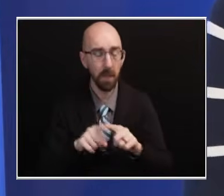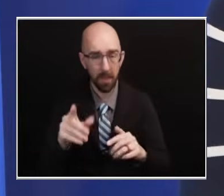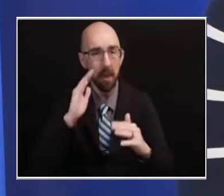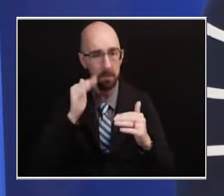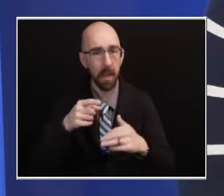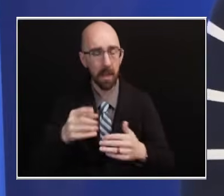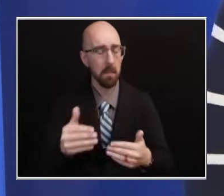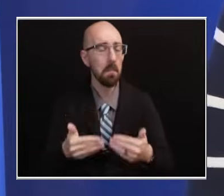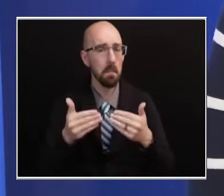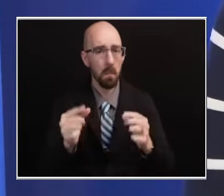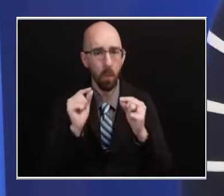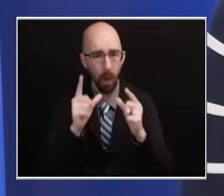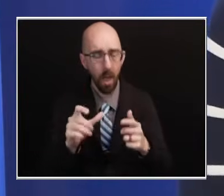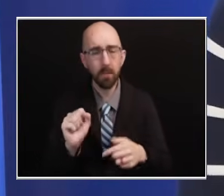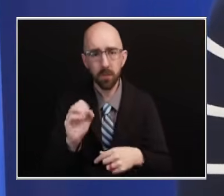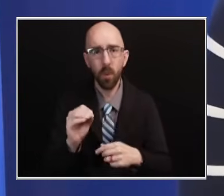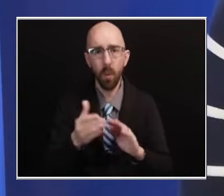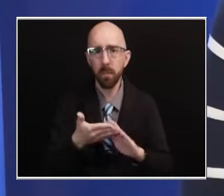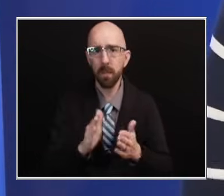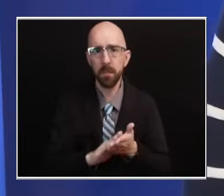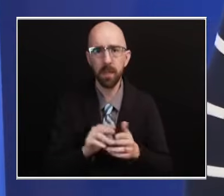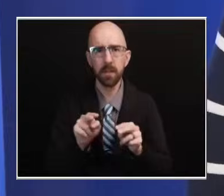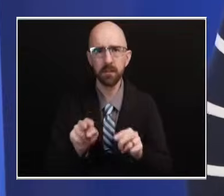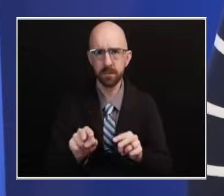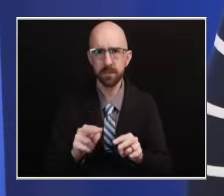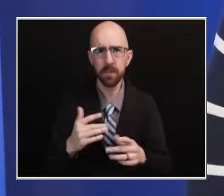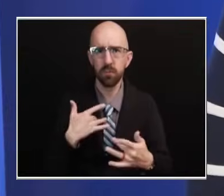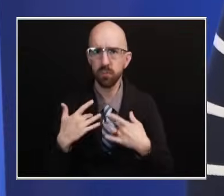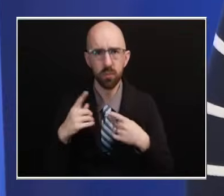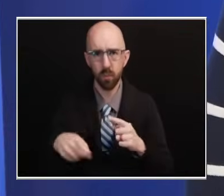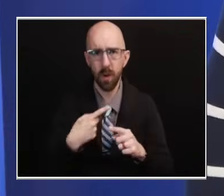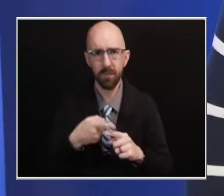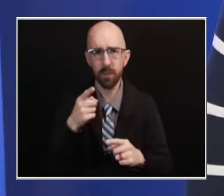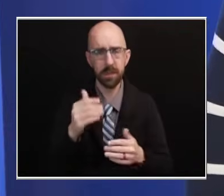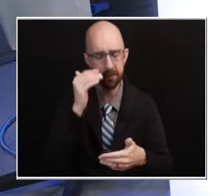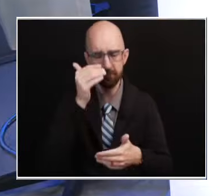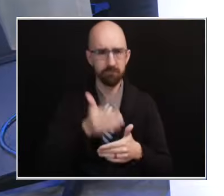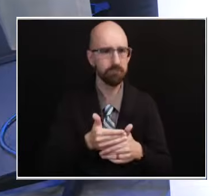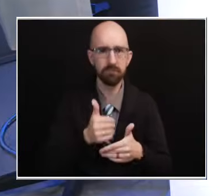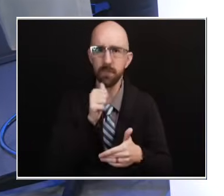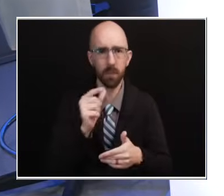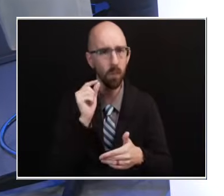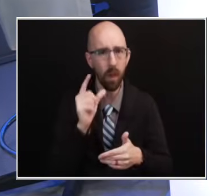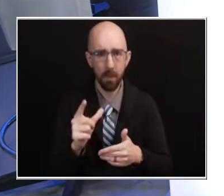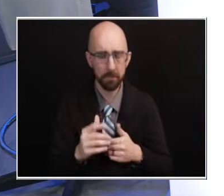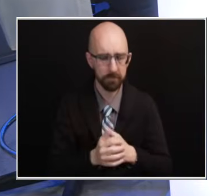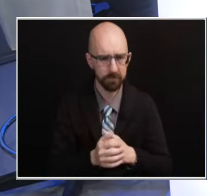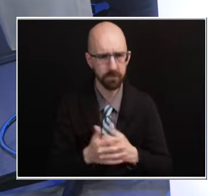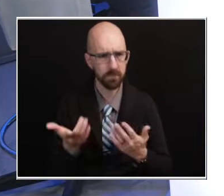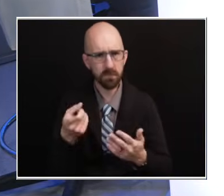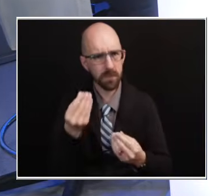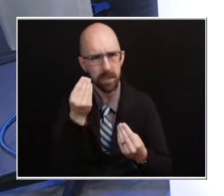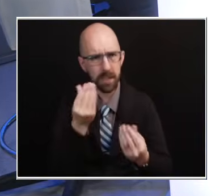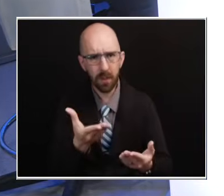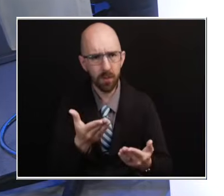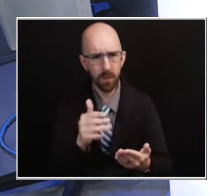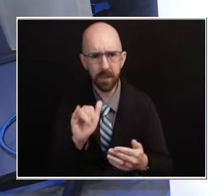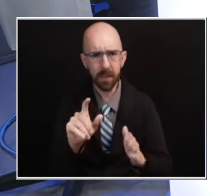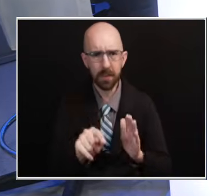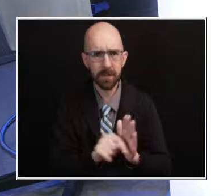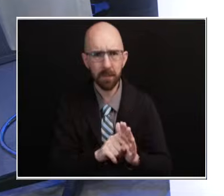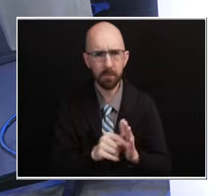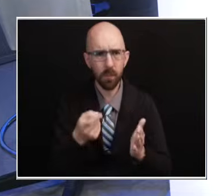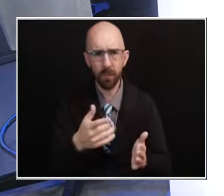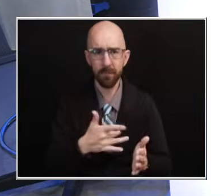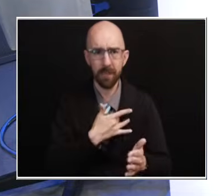so it was becoming concerning when he didn't wake up. Right. And what were they telling you? I mean, and what were you feeling emotionally